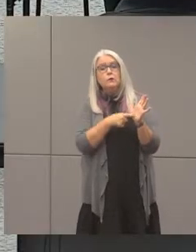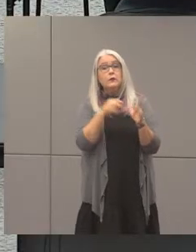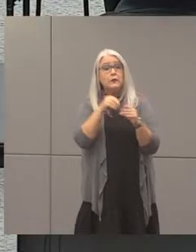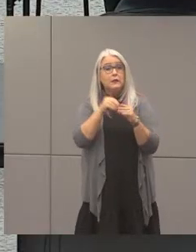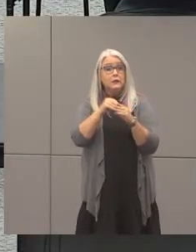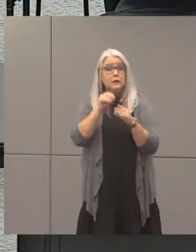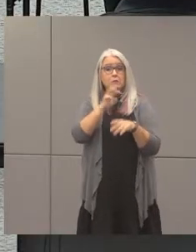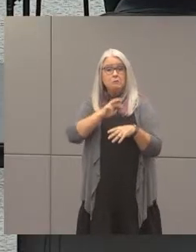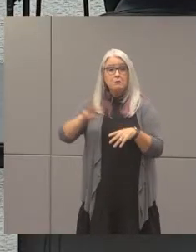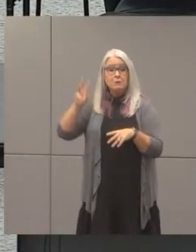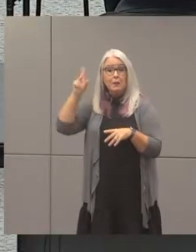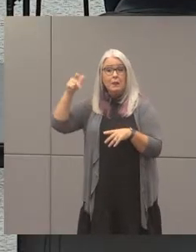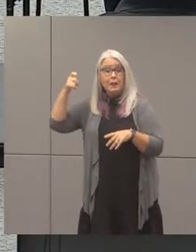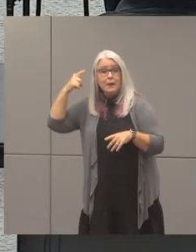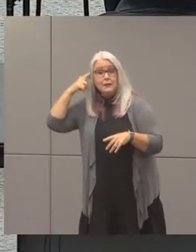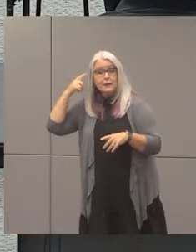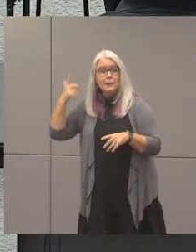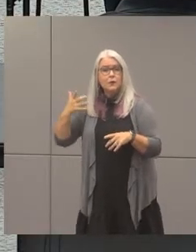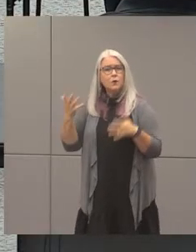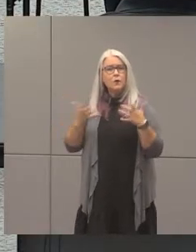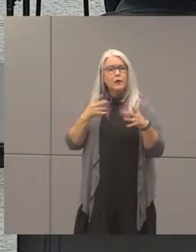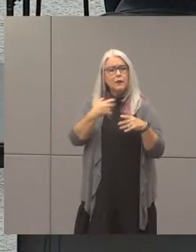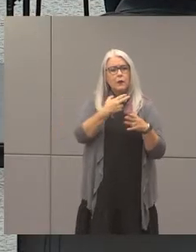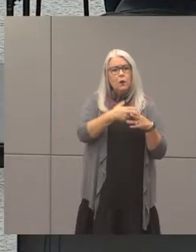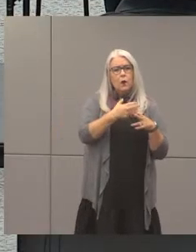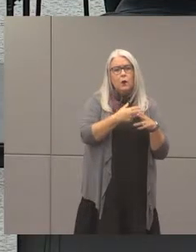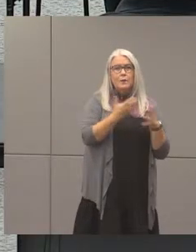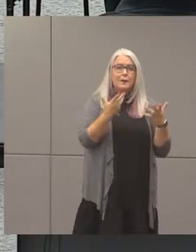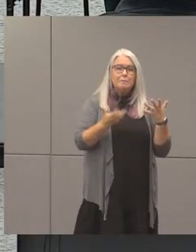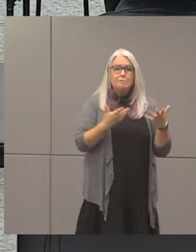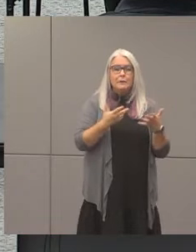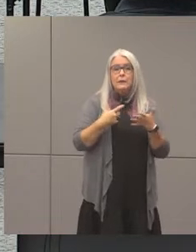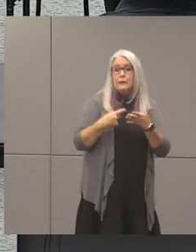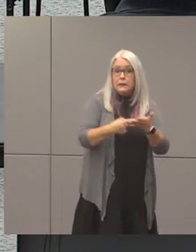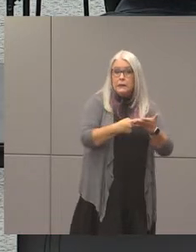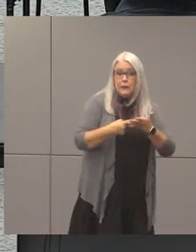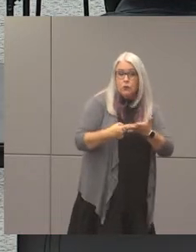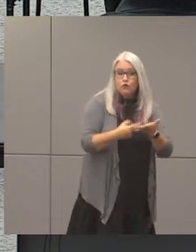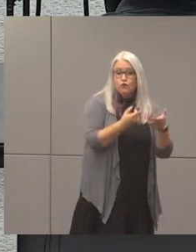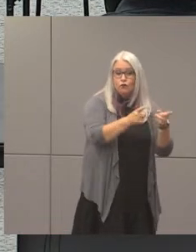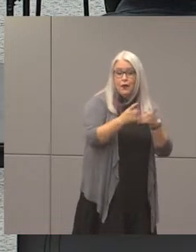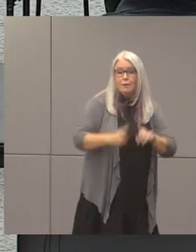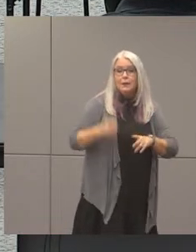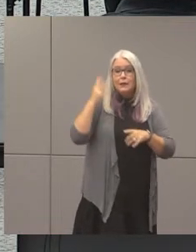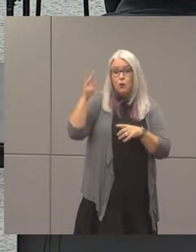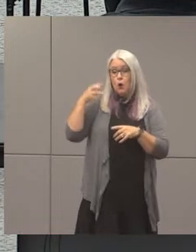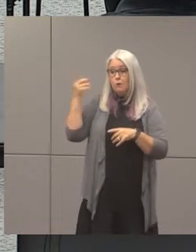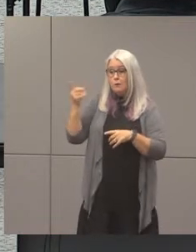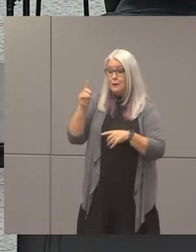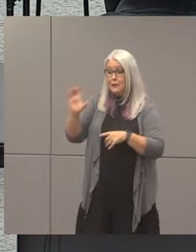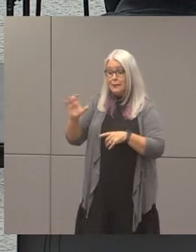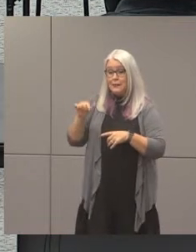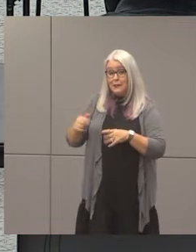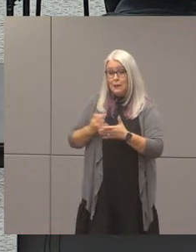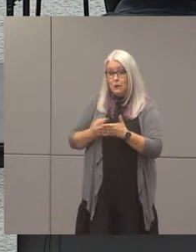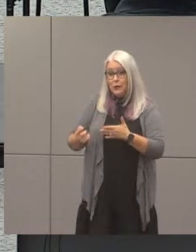the, I'll be kind and call it a discussion that's going on in Washington vis-a-vis the debt ceiling?